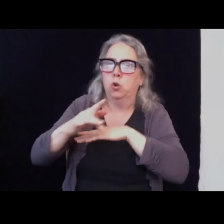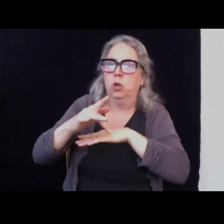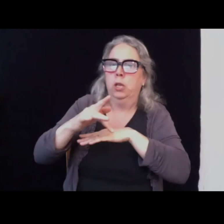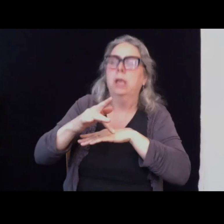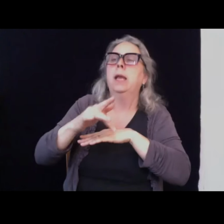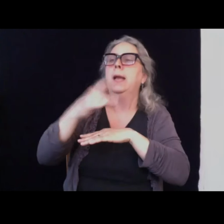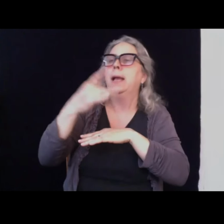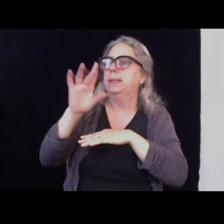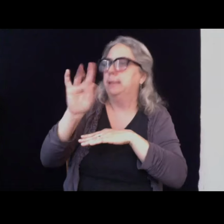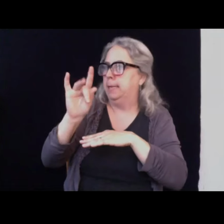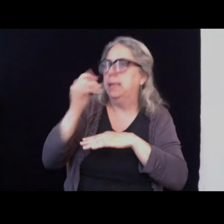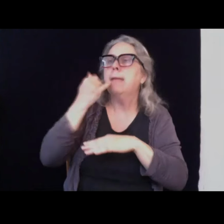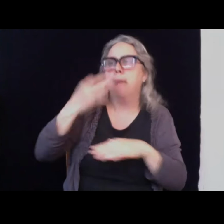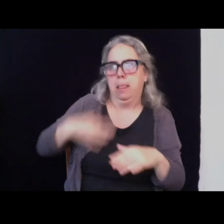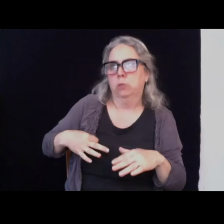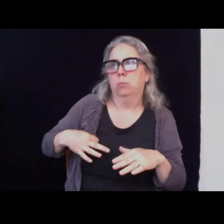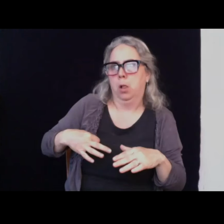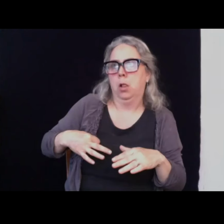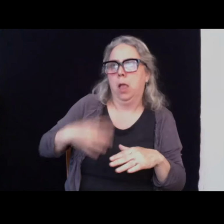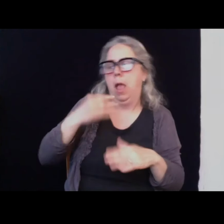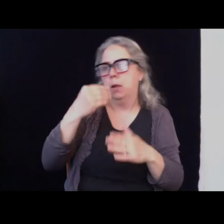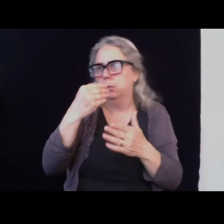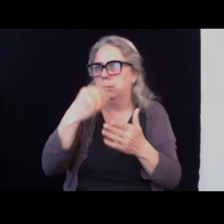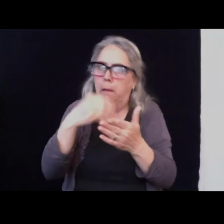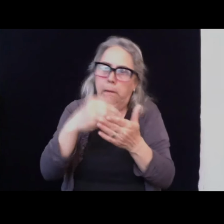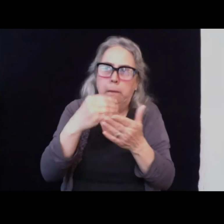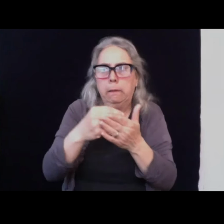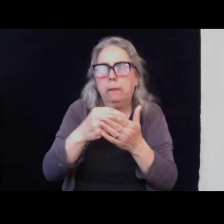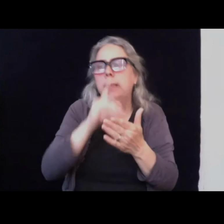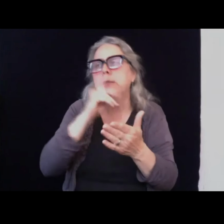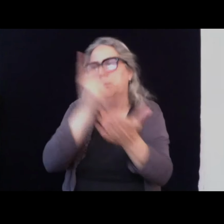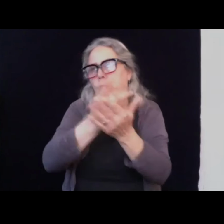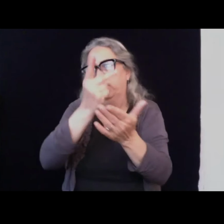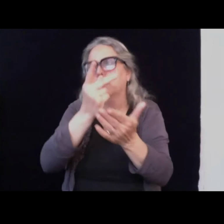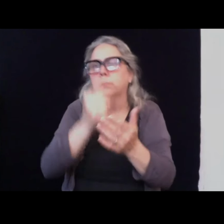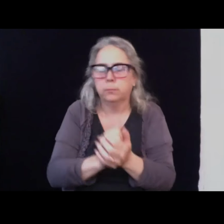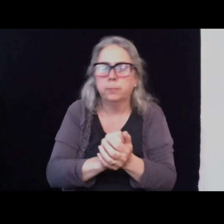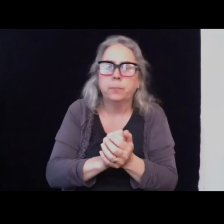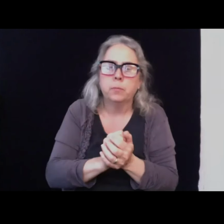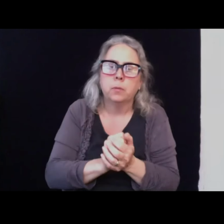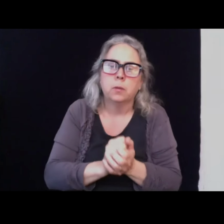and they're eligible, and funding is of course approved.